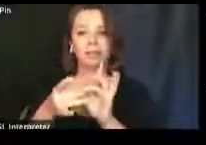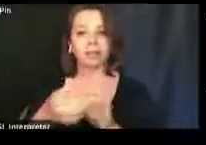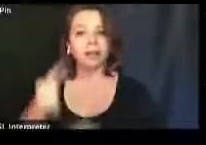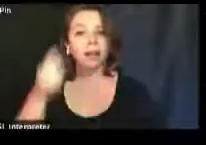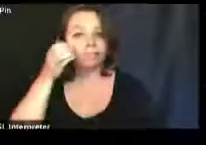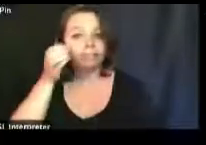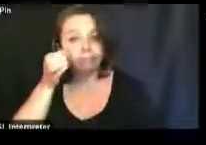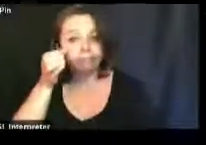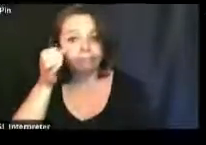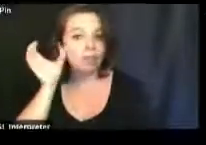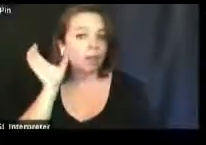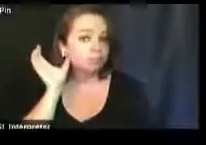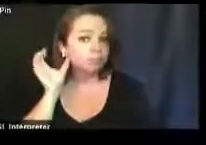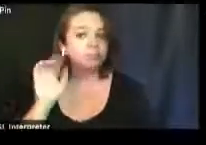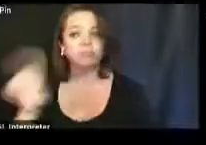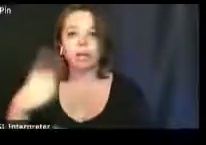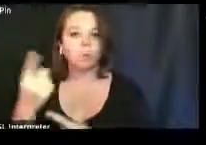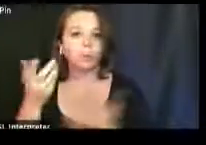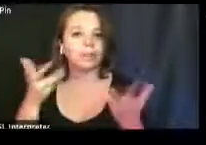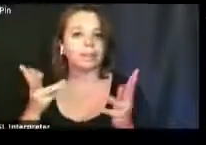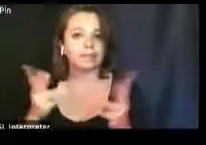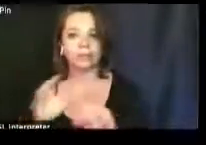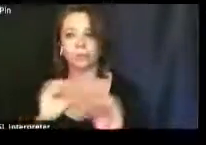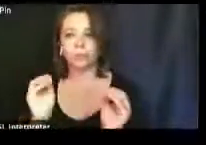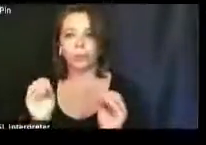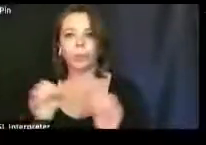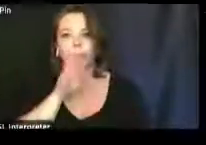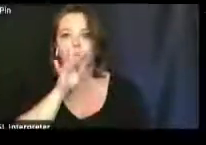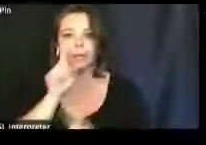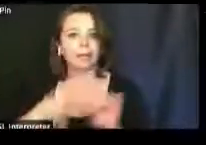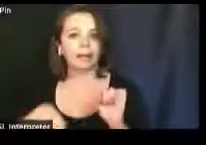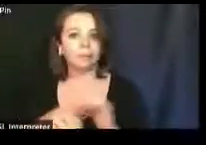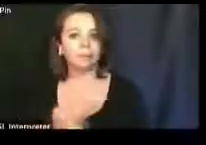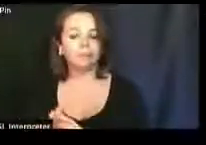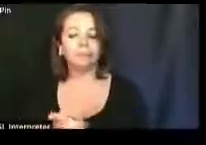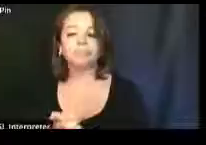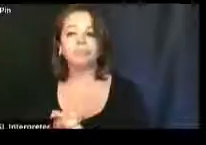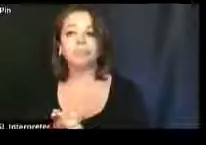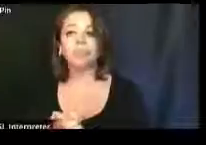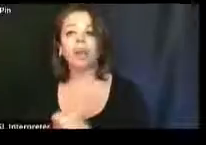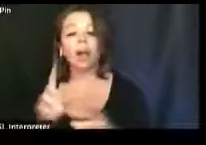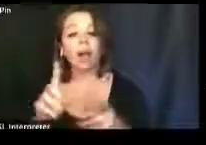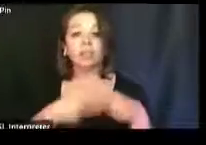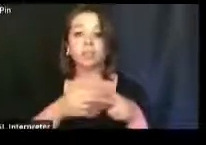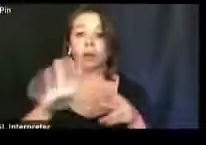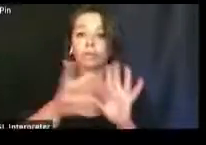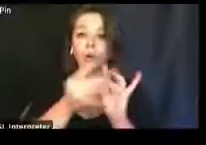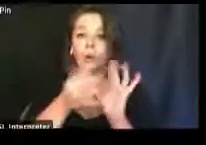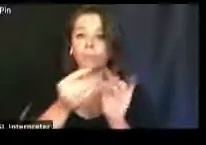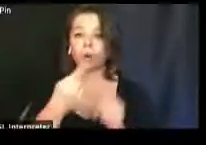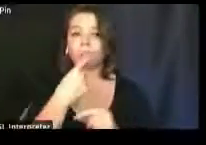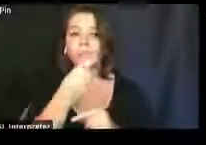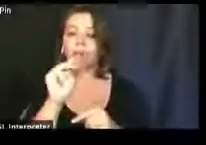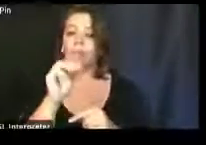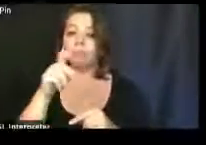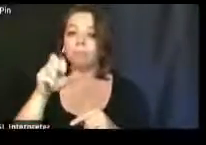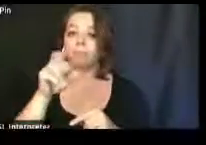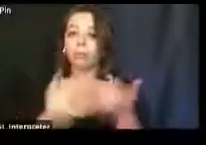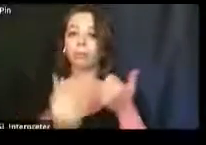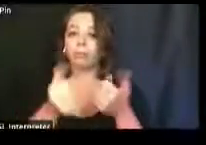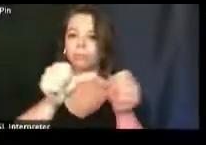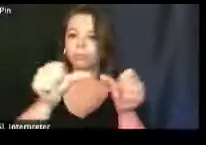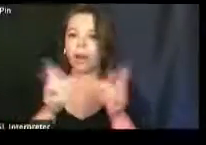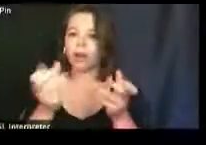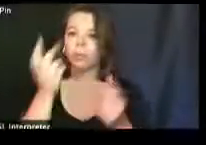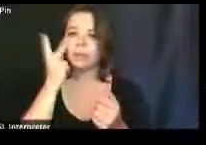view only mode. At the beginning of your input, please remind the mapper of what area you would like to see on the screen.